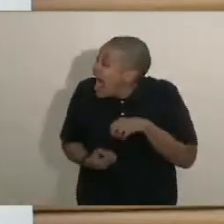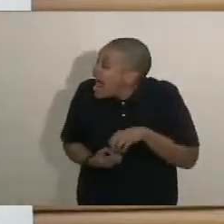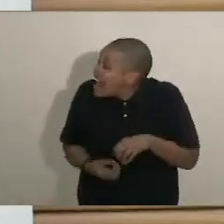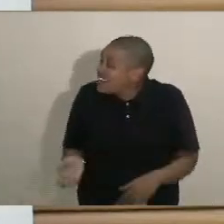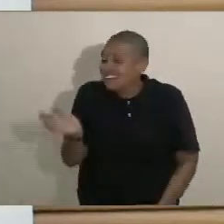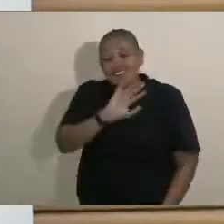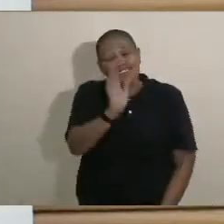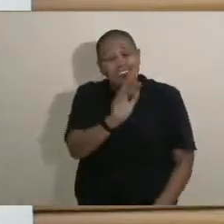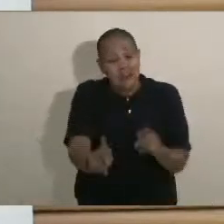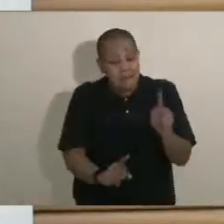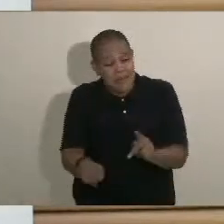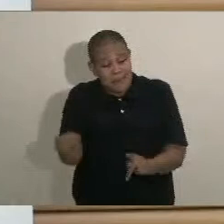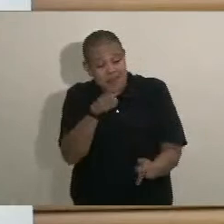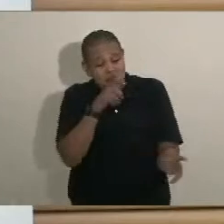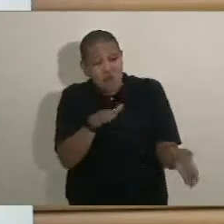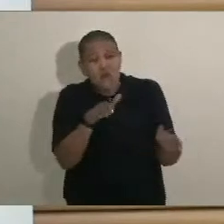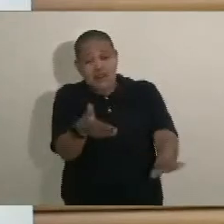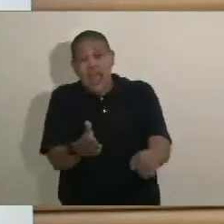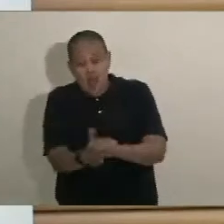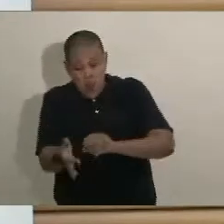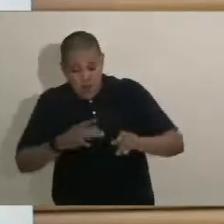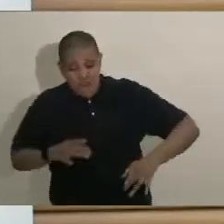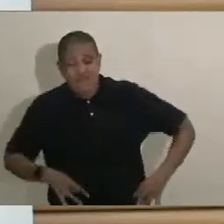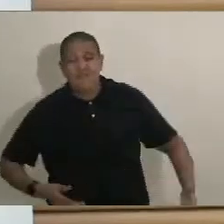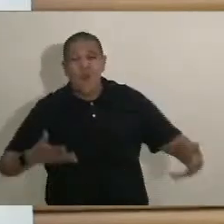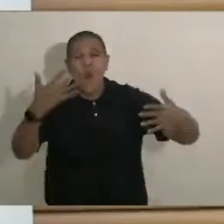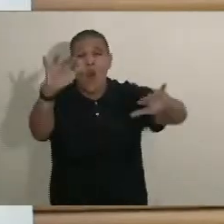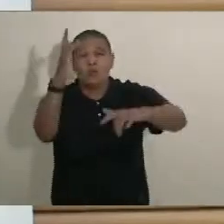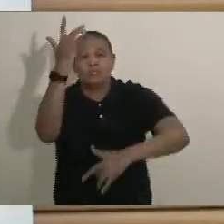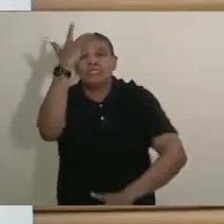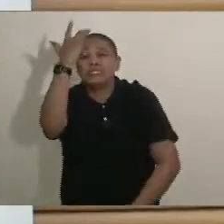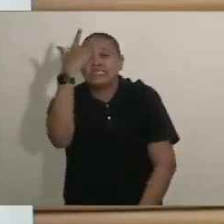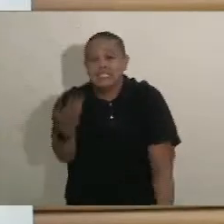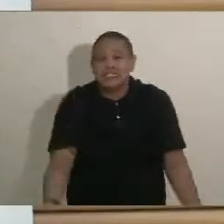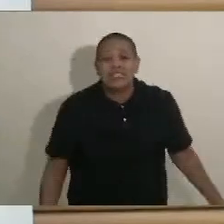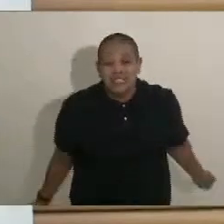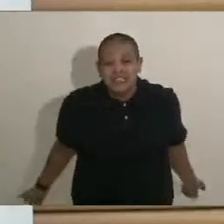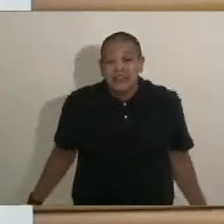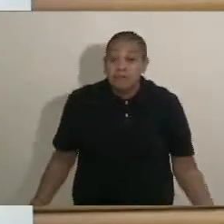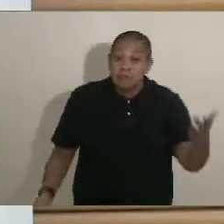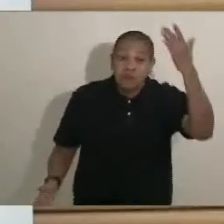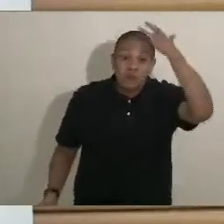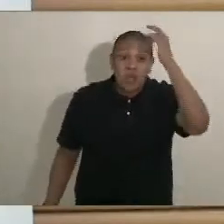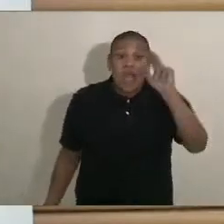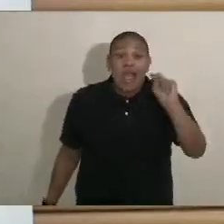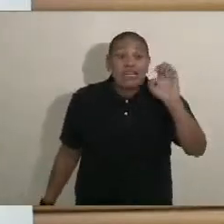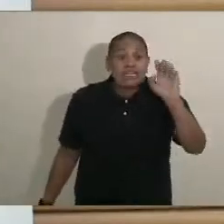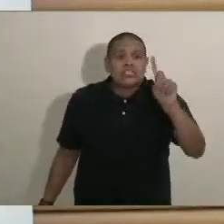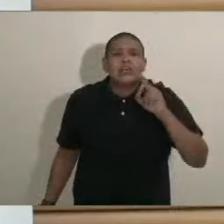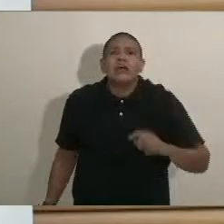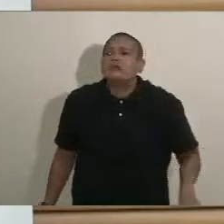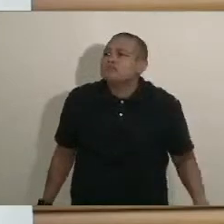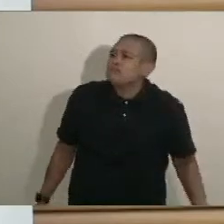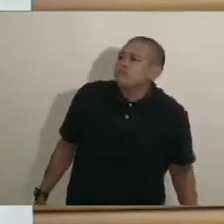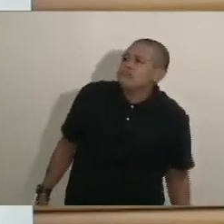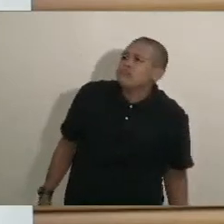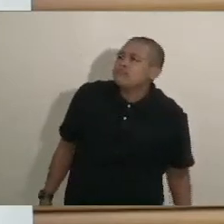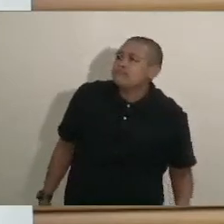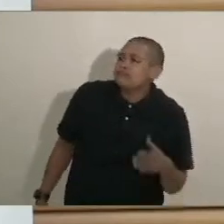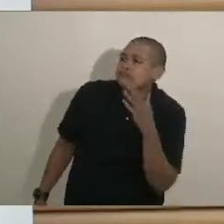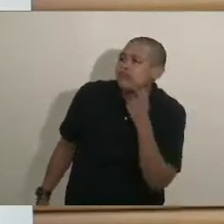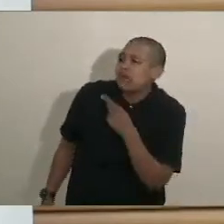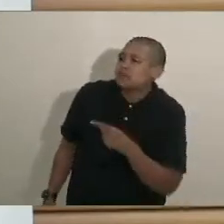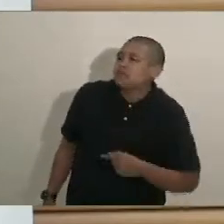which persons who died from COVID were already sick because of an NCD is alarmingly high, and it shows